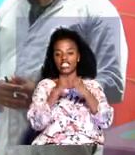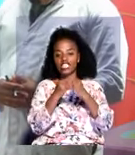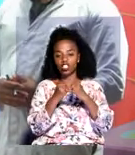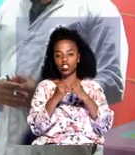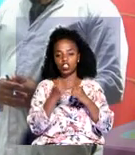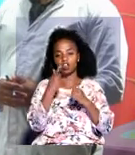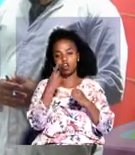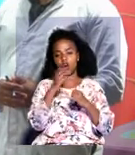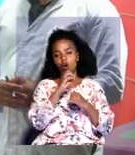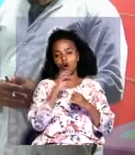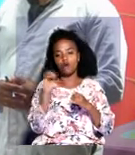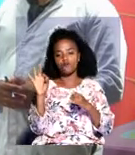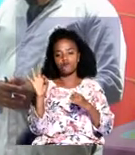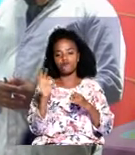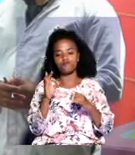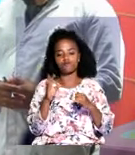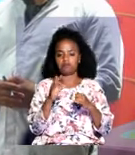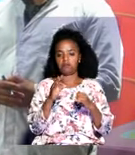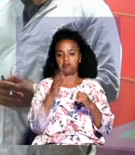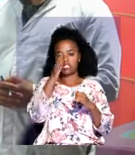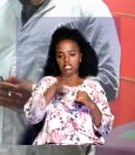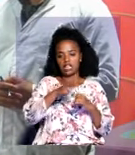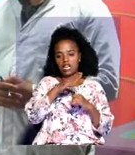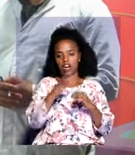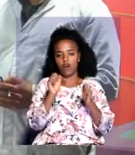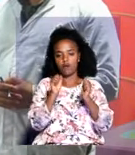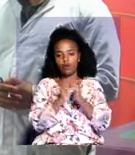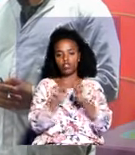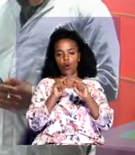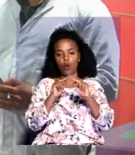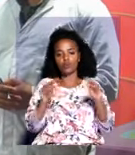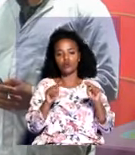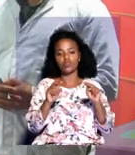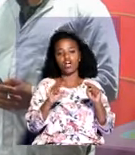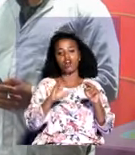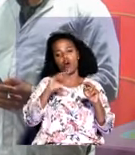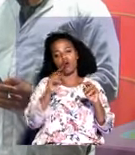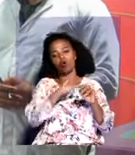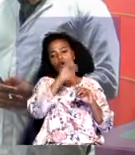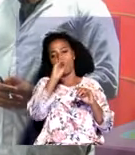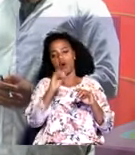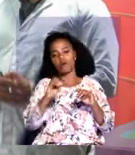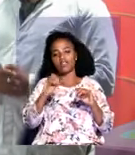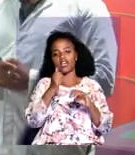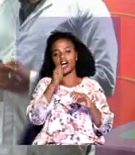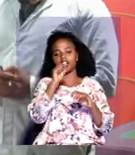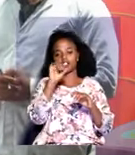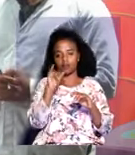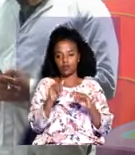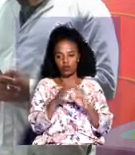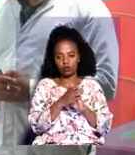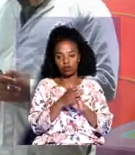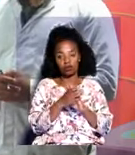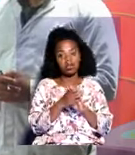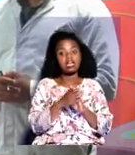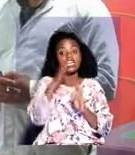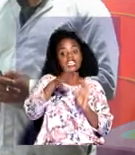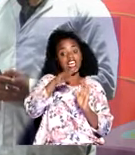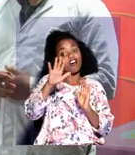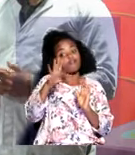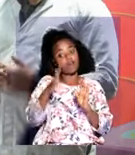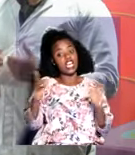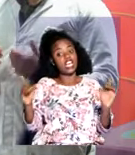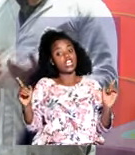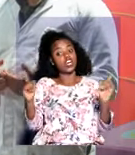its horizontal or oblique asymptote if it exists. By the way, a graph may cross